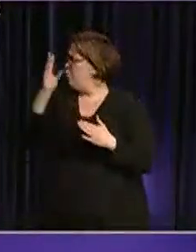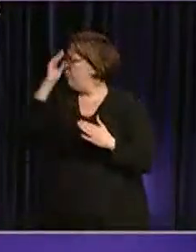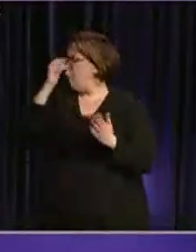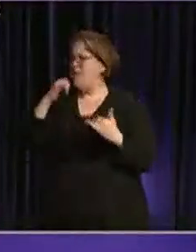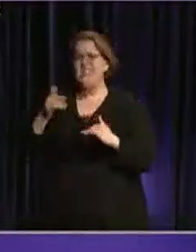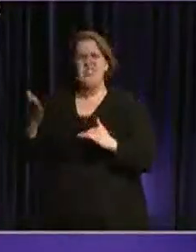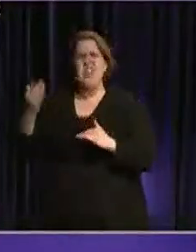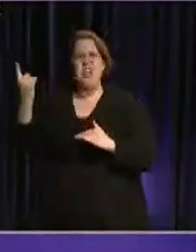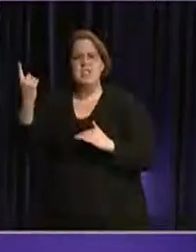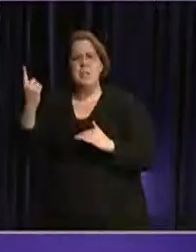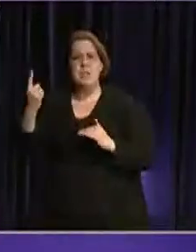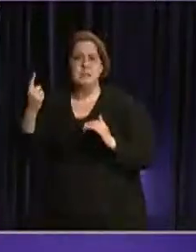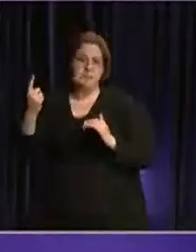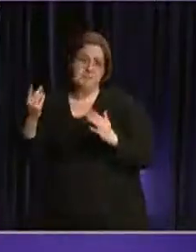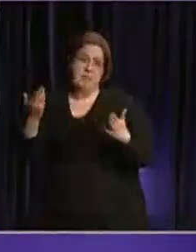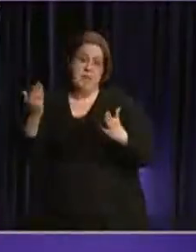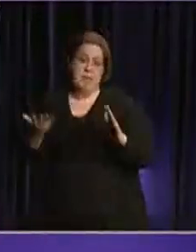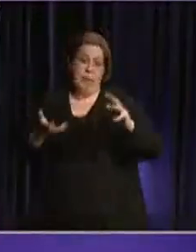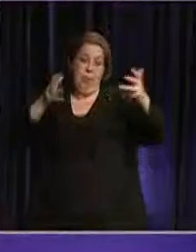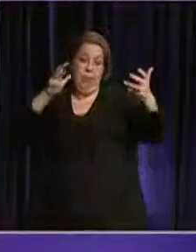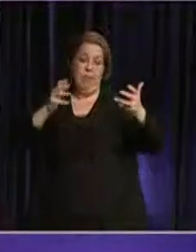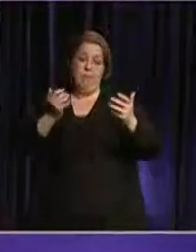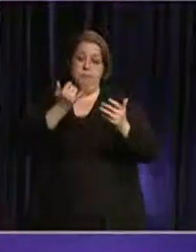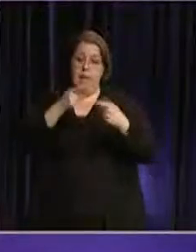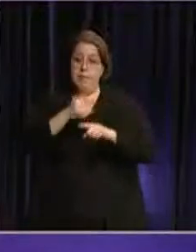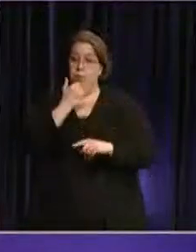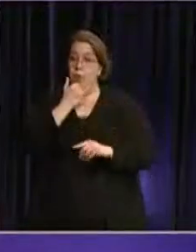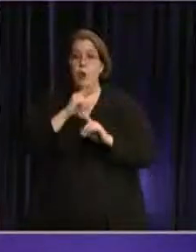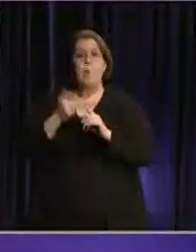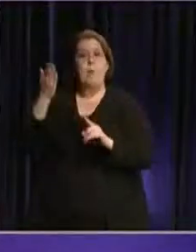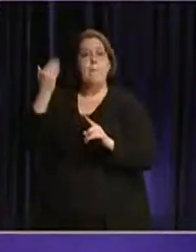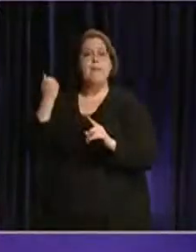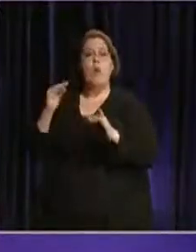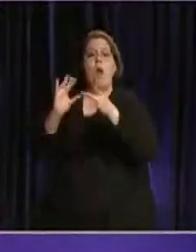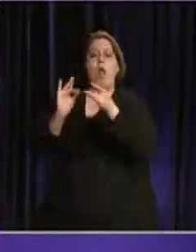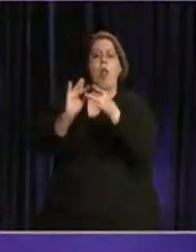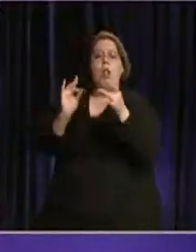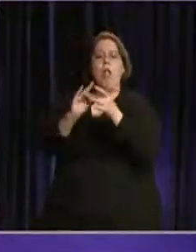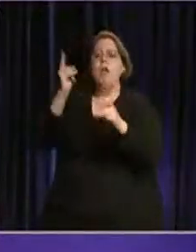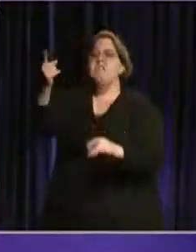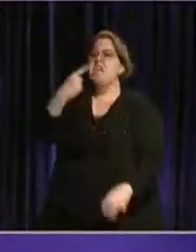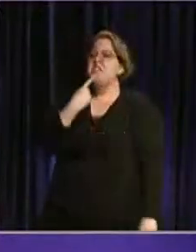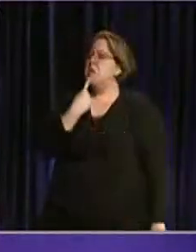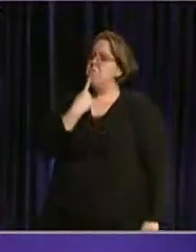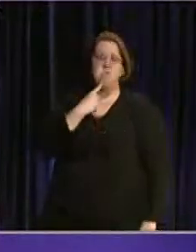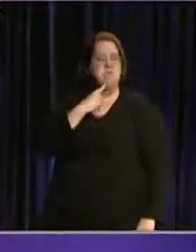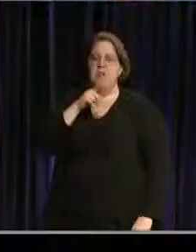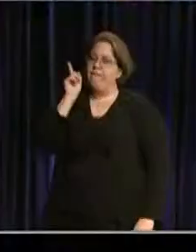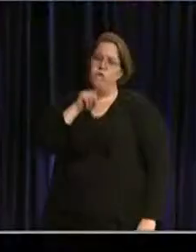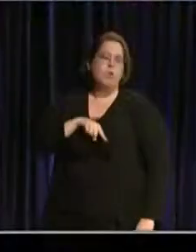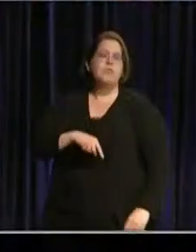there. Something could go wrong. But the previous allegations that he made were untrue.